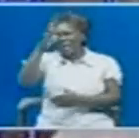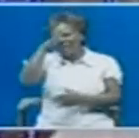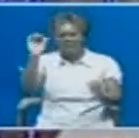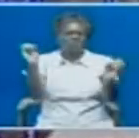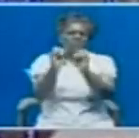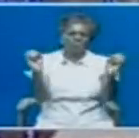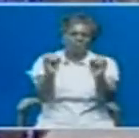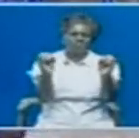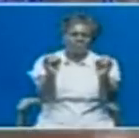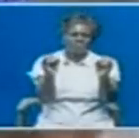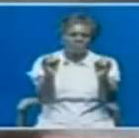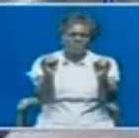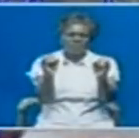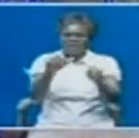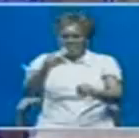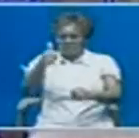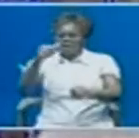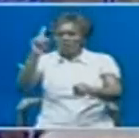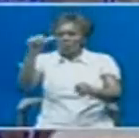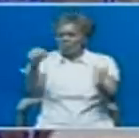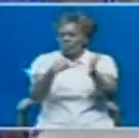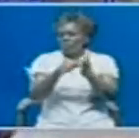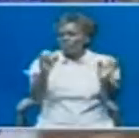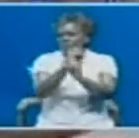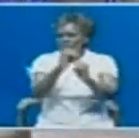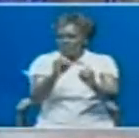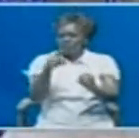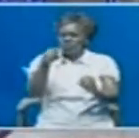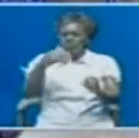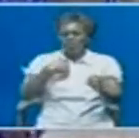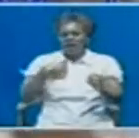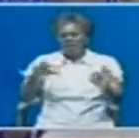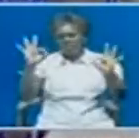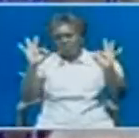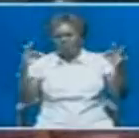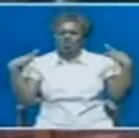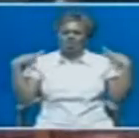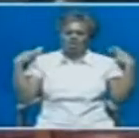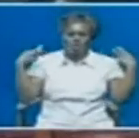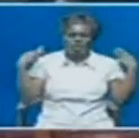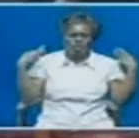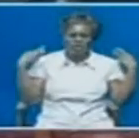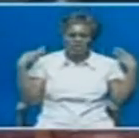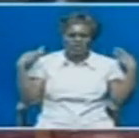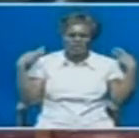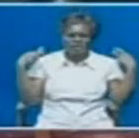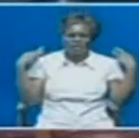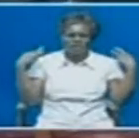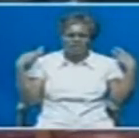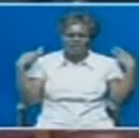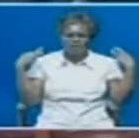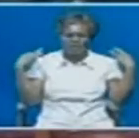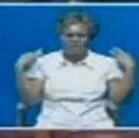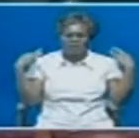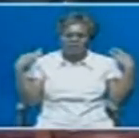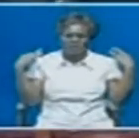deny. There's nothing wrong with, you know, putting on nice clothes like Robert over here. It's a weakness. Yeah, it